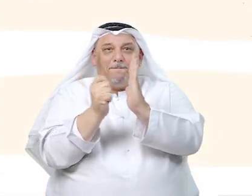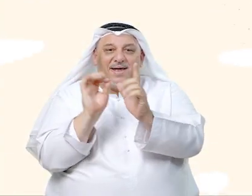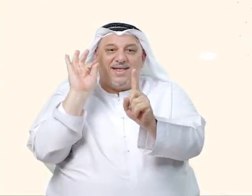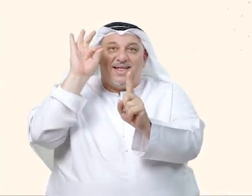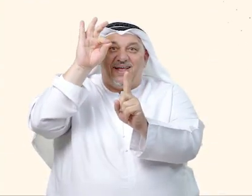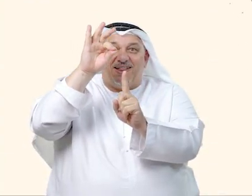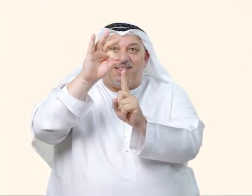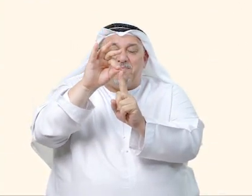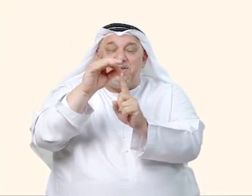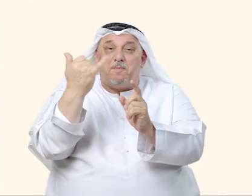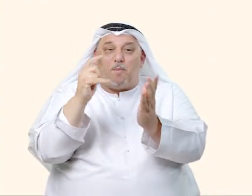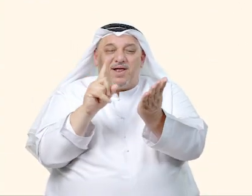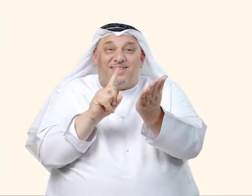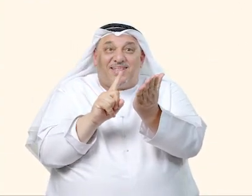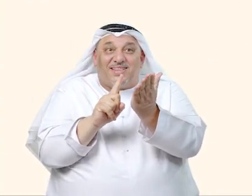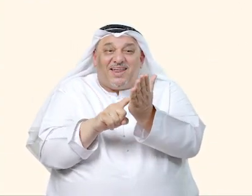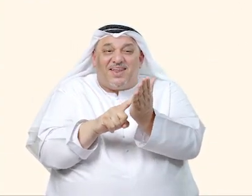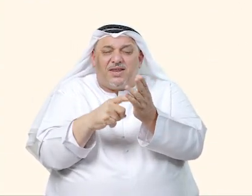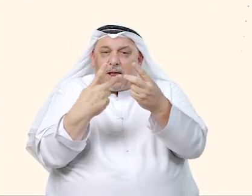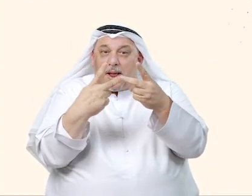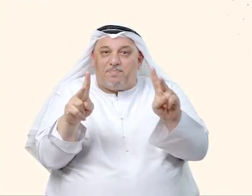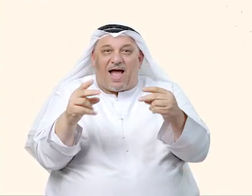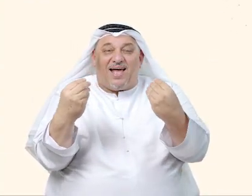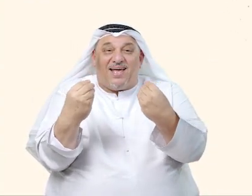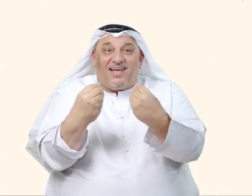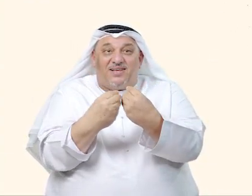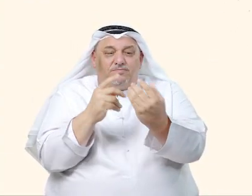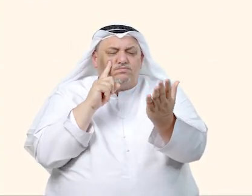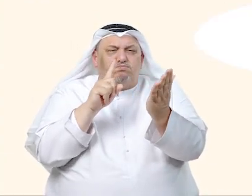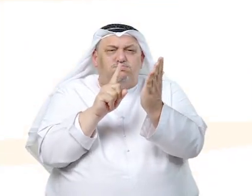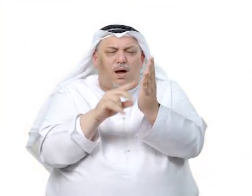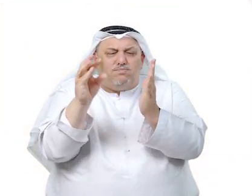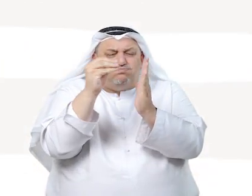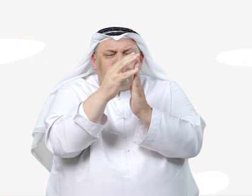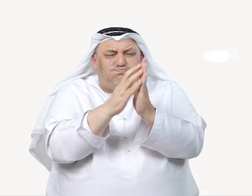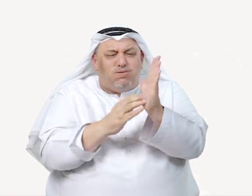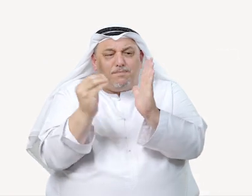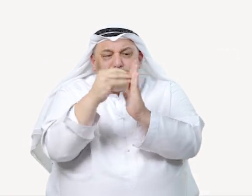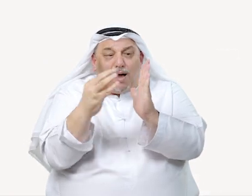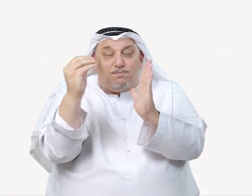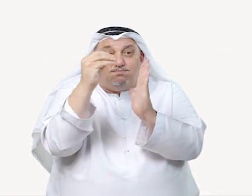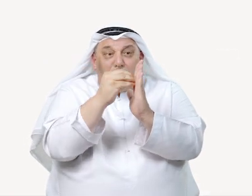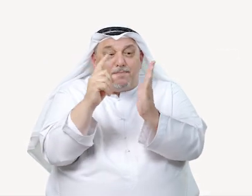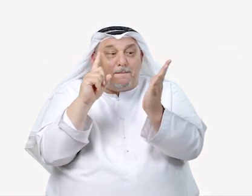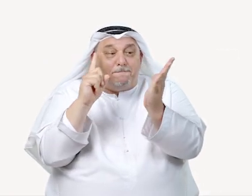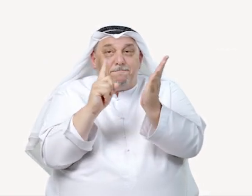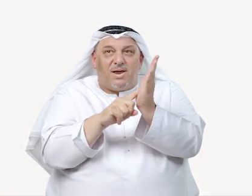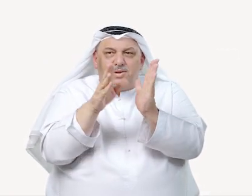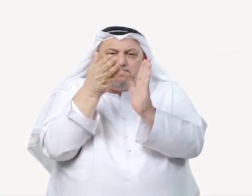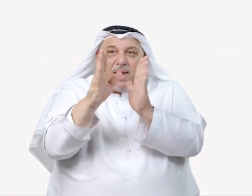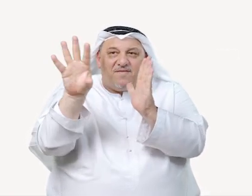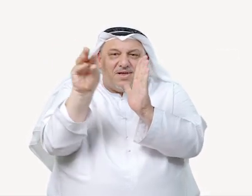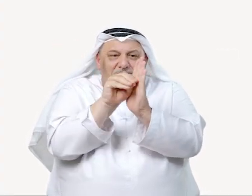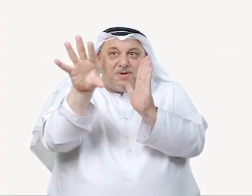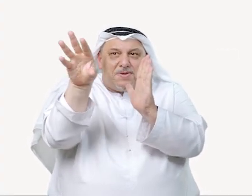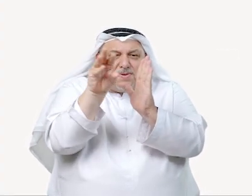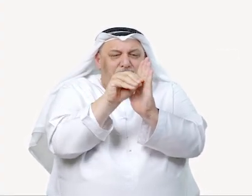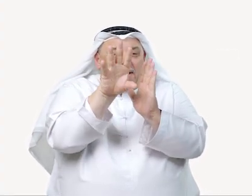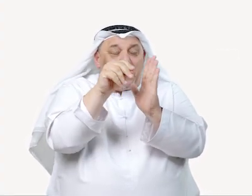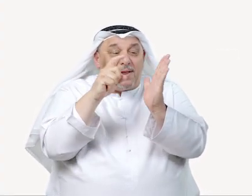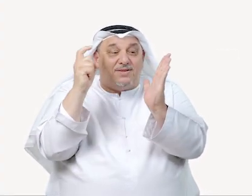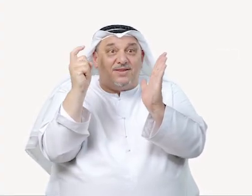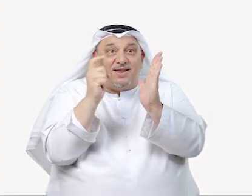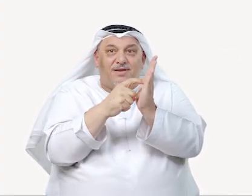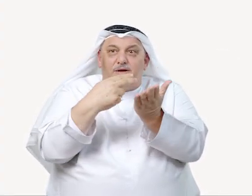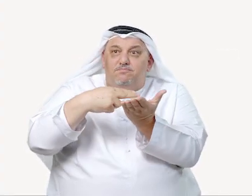and choose Housing Services to reach the required service and press Start button. Fill the information in the form. Upload needed